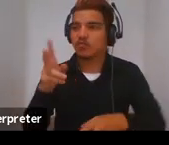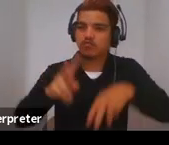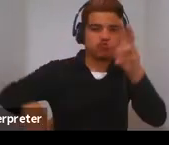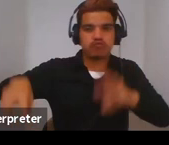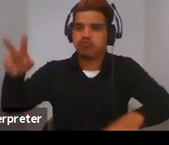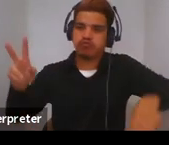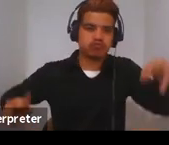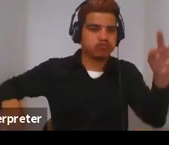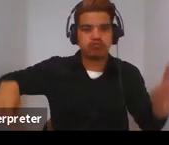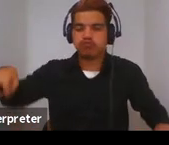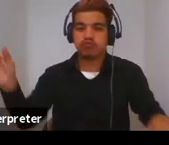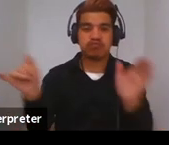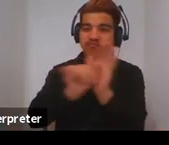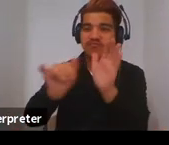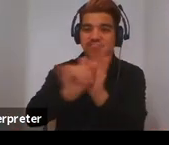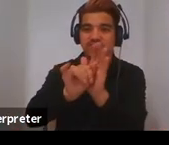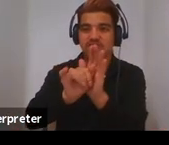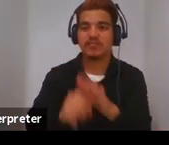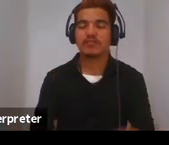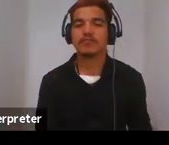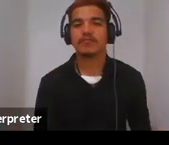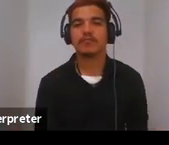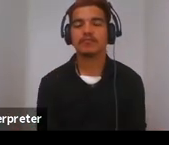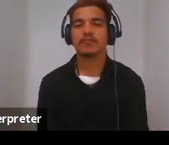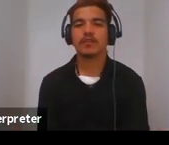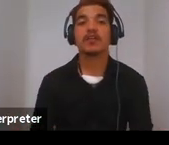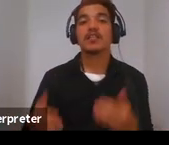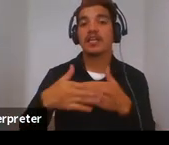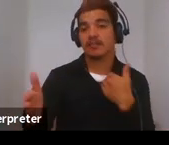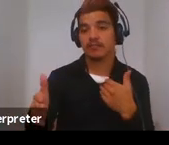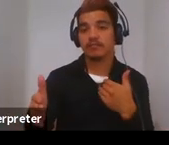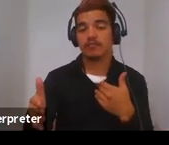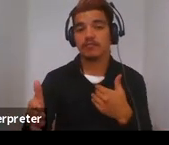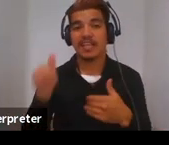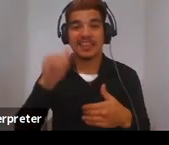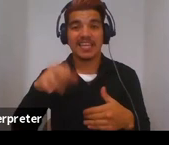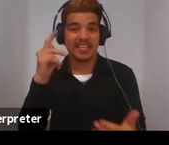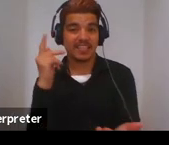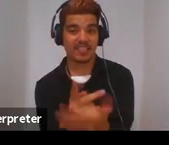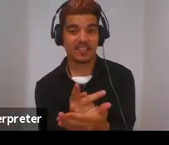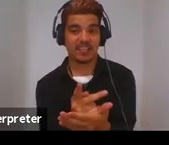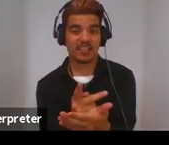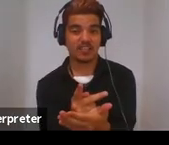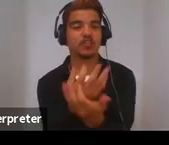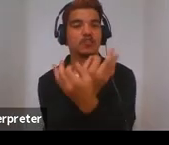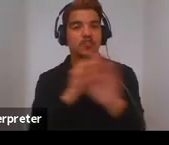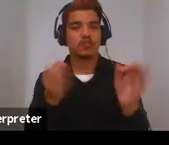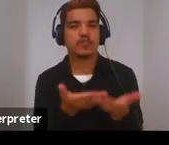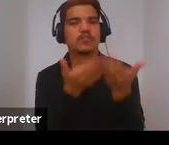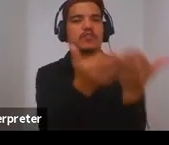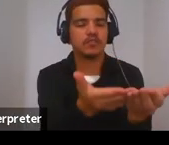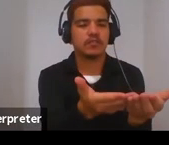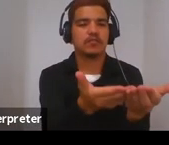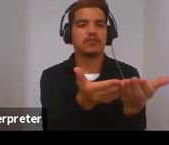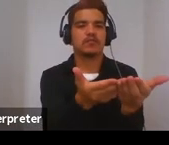whole spectrum of identities. The next piece is that consent is freely given. It's a